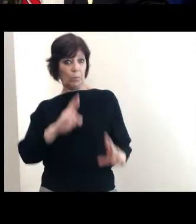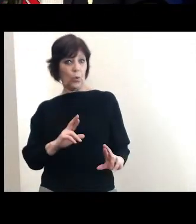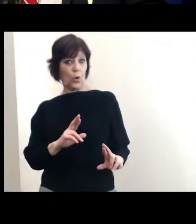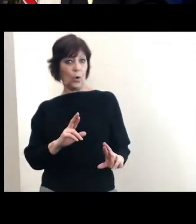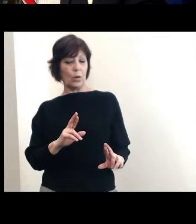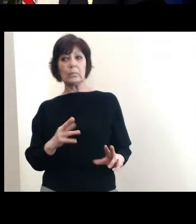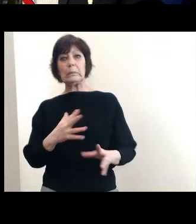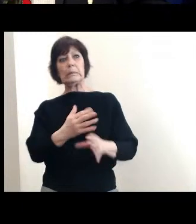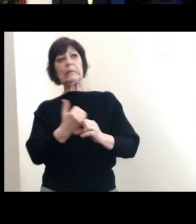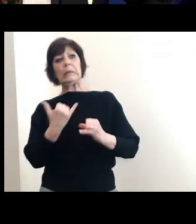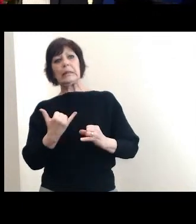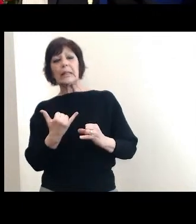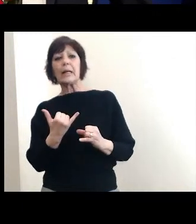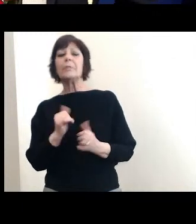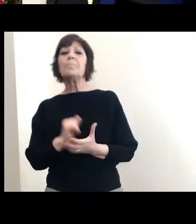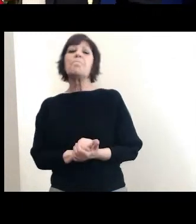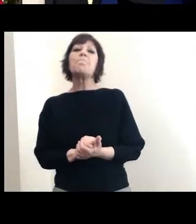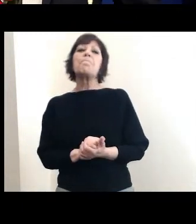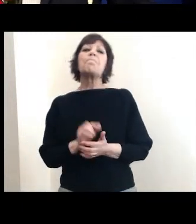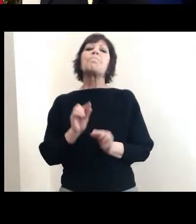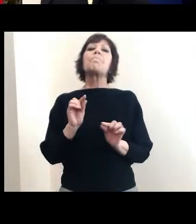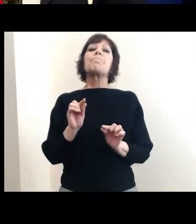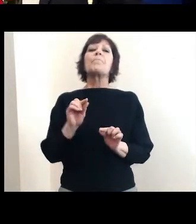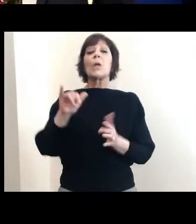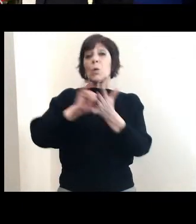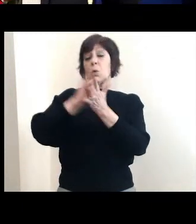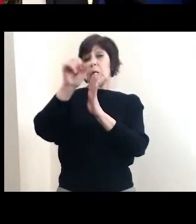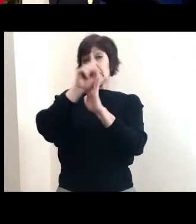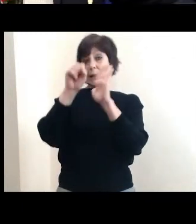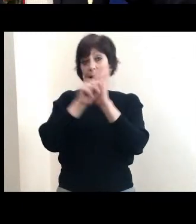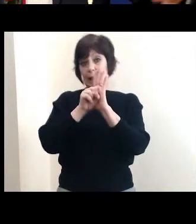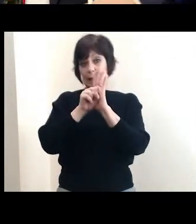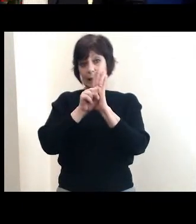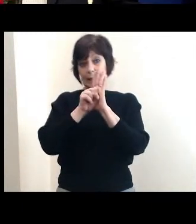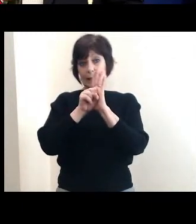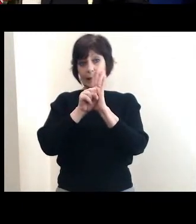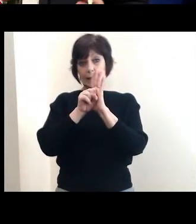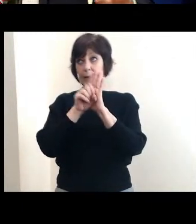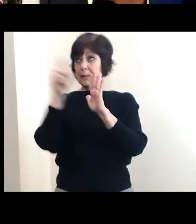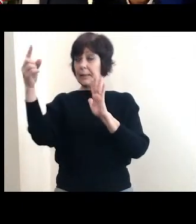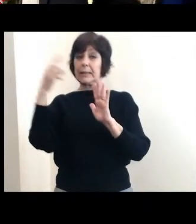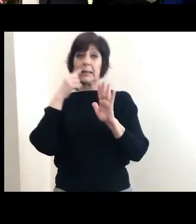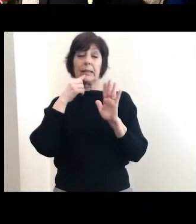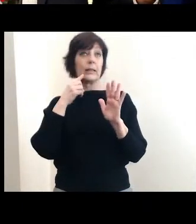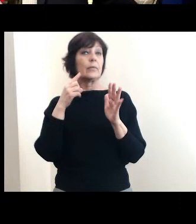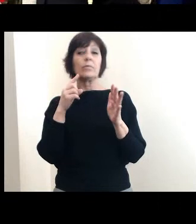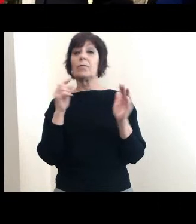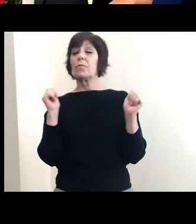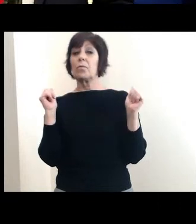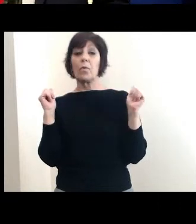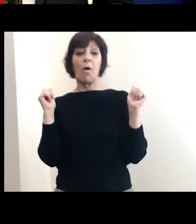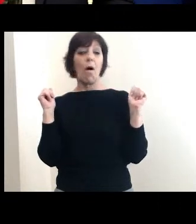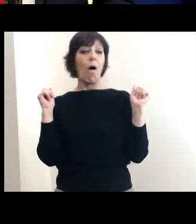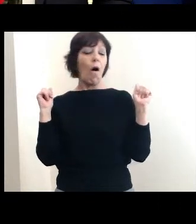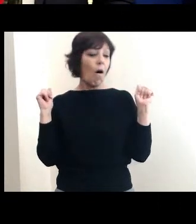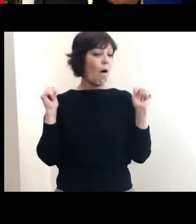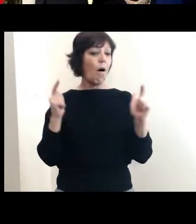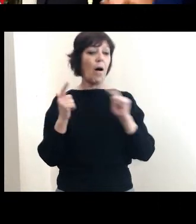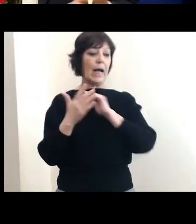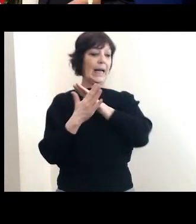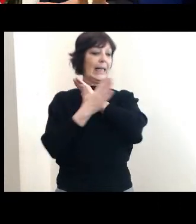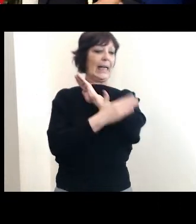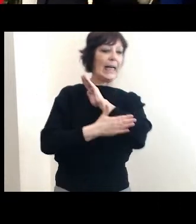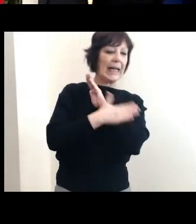out around 11 o'clock today, the 23rd, New York State reports from all sources. So this is county